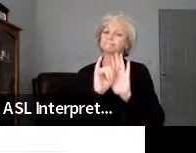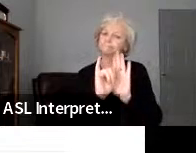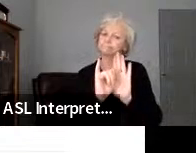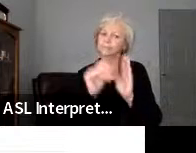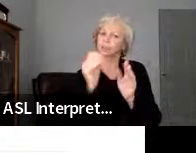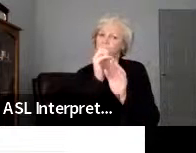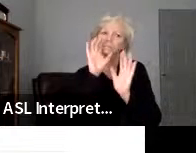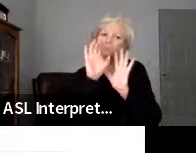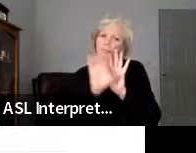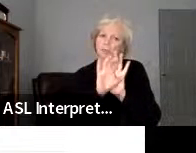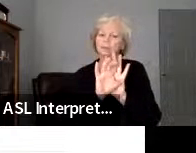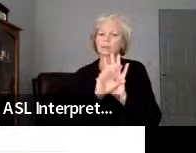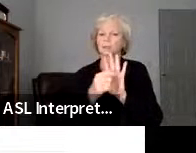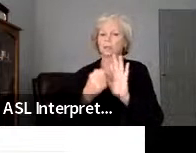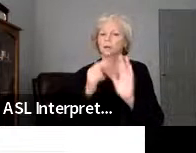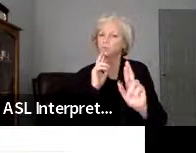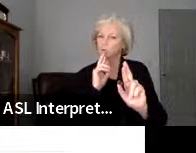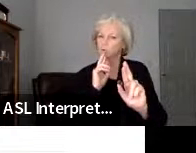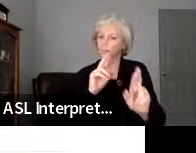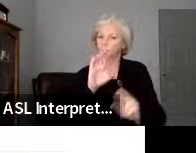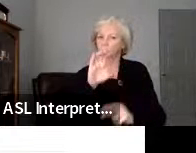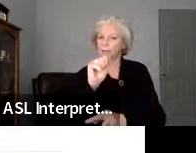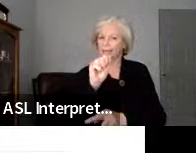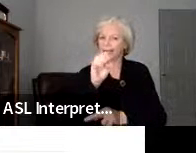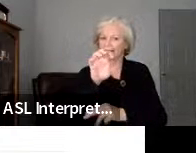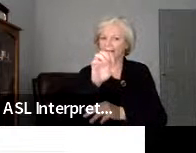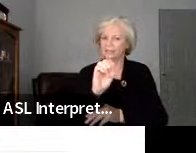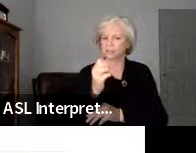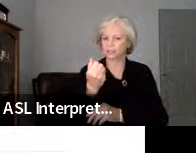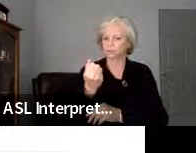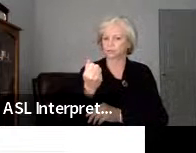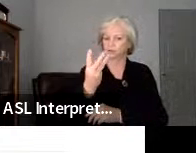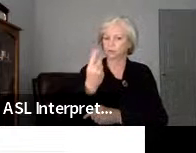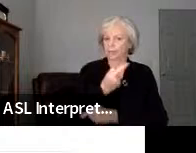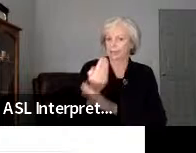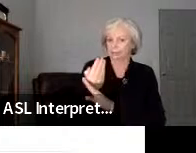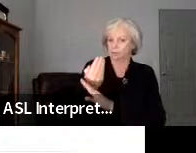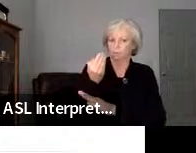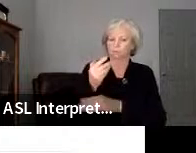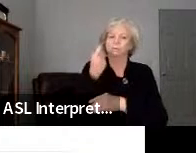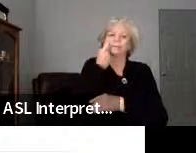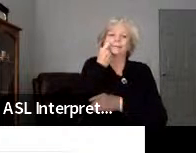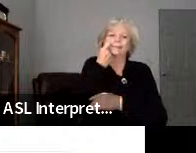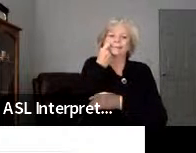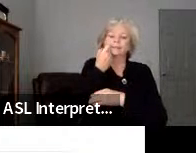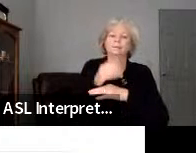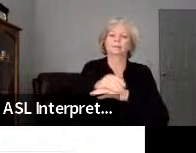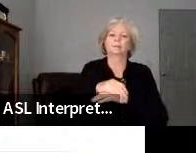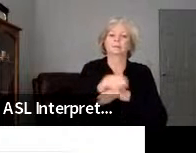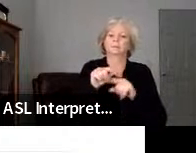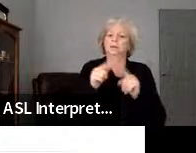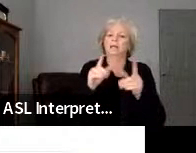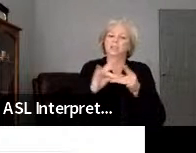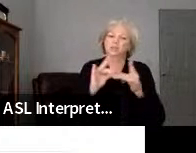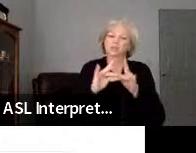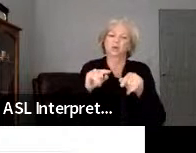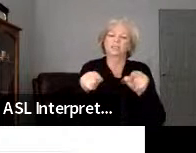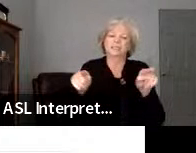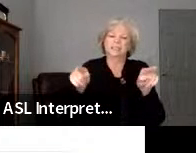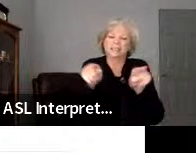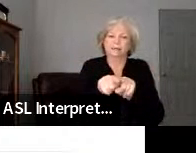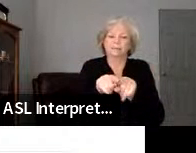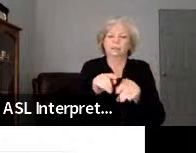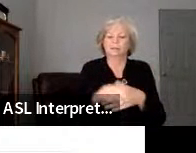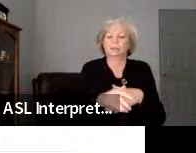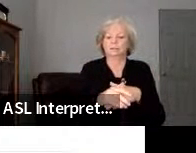at the reported cases, this is from a few days ago, but I can tell you the story is still the same. We are not yet seeing